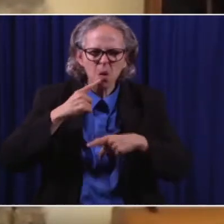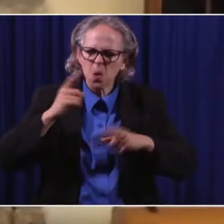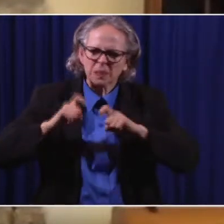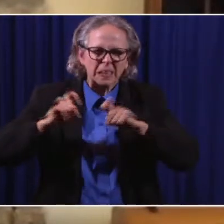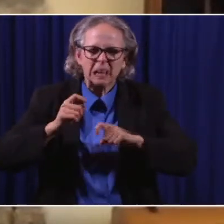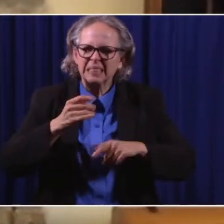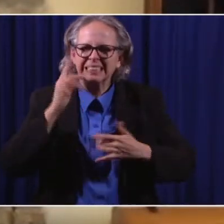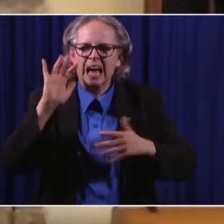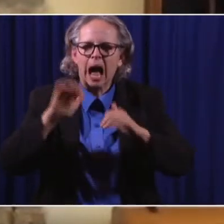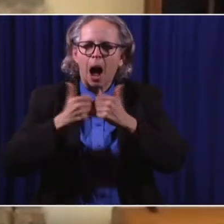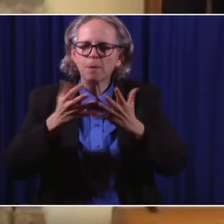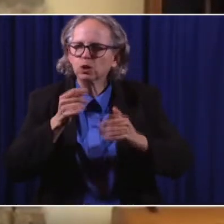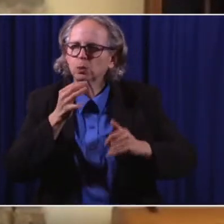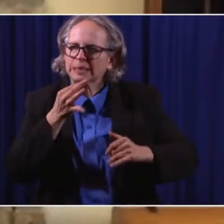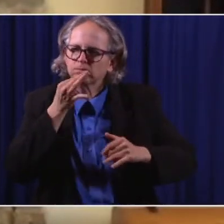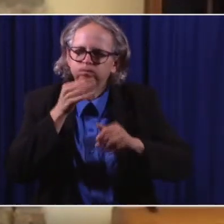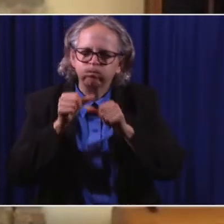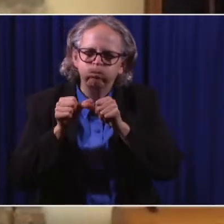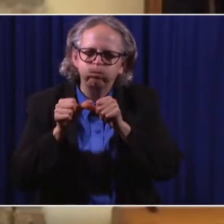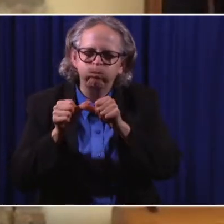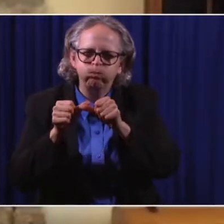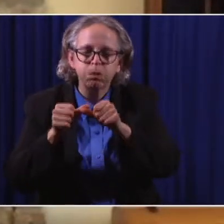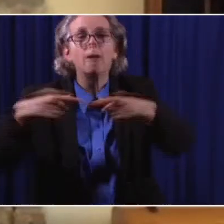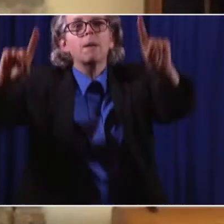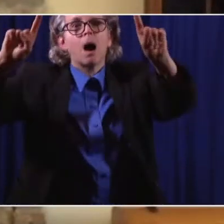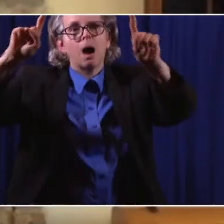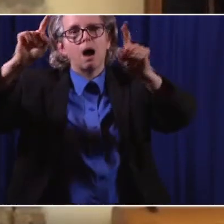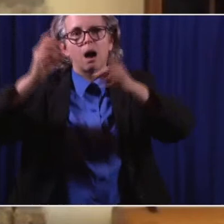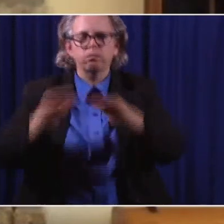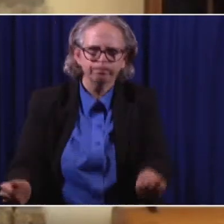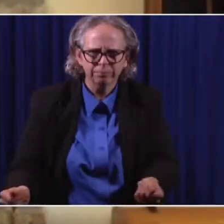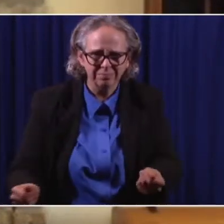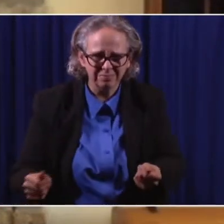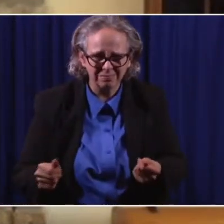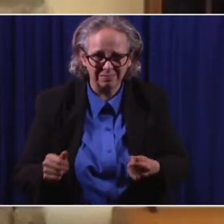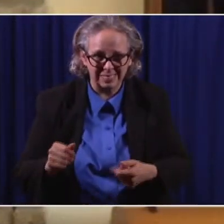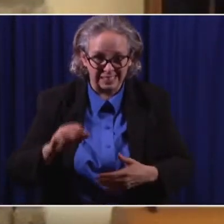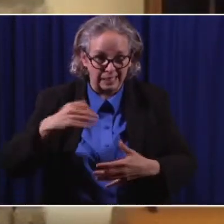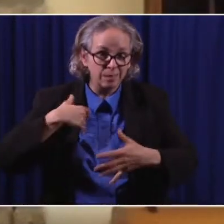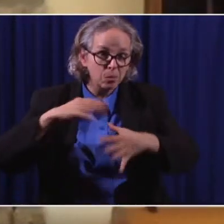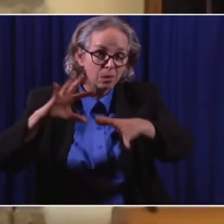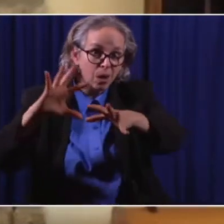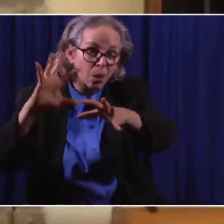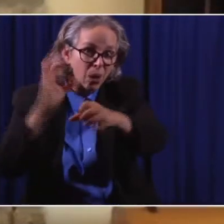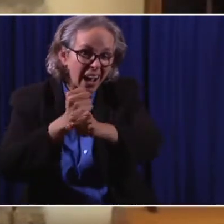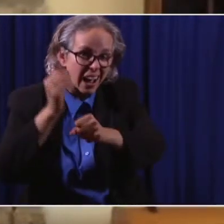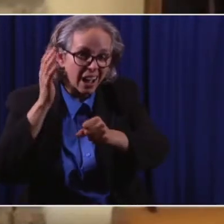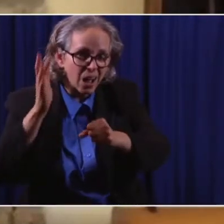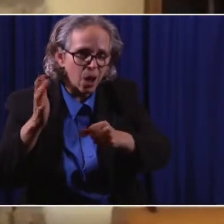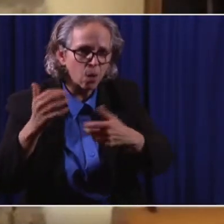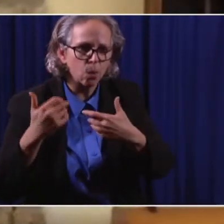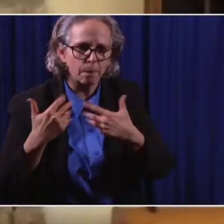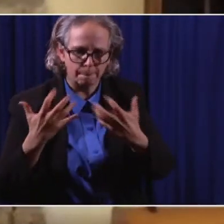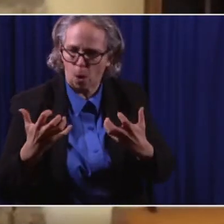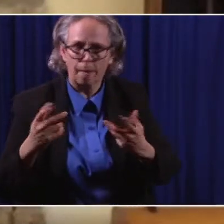we win it, we want to have as many Ohioans there to celebrate as we can.